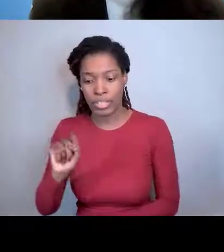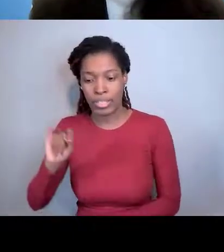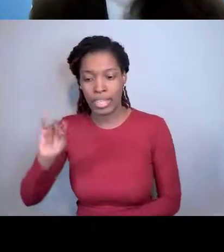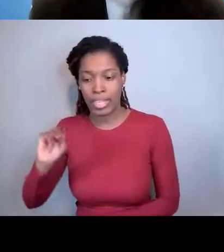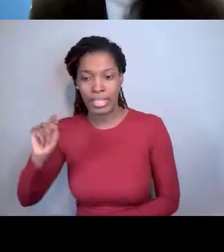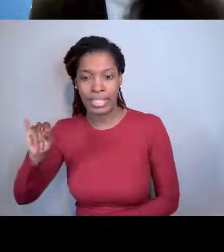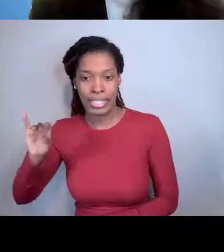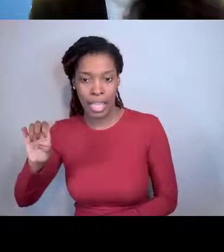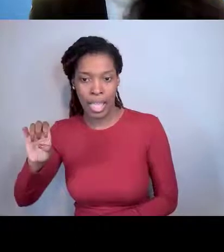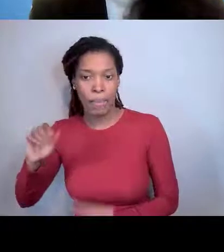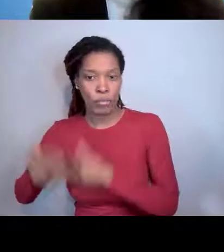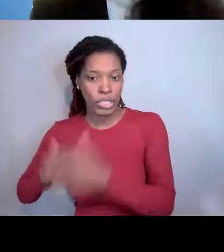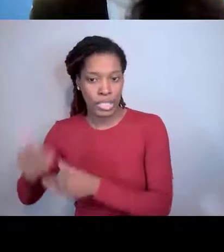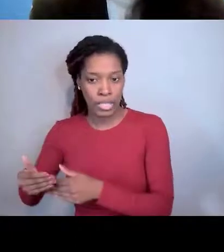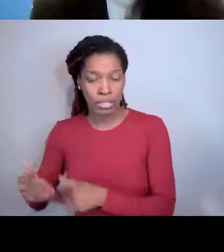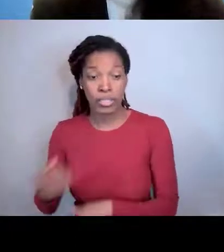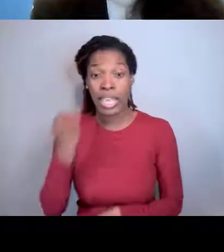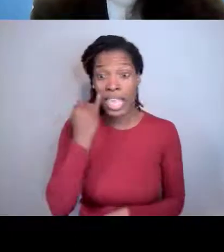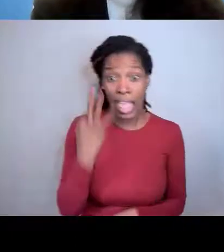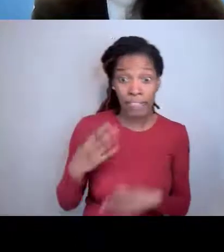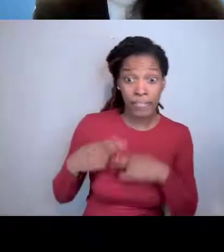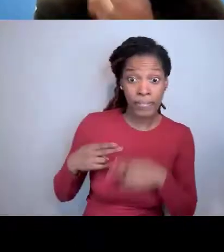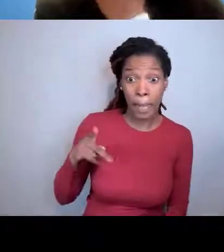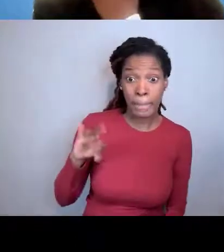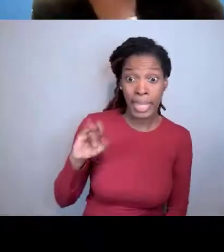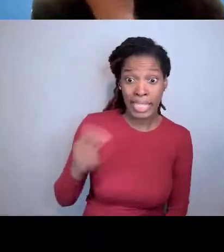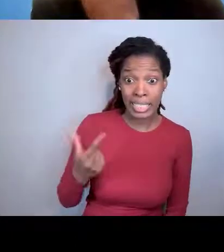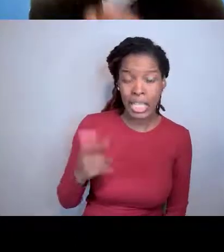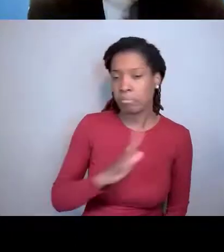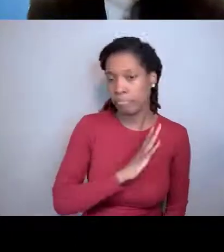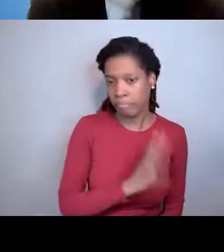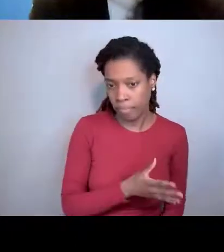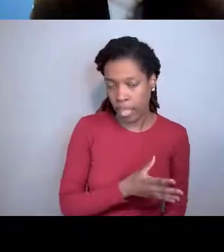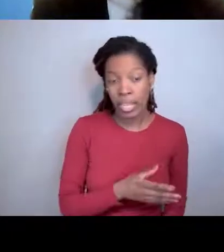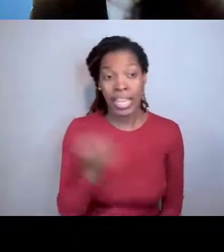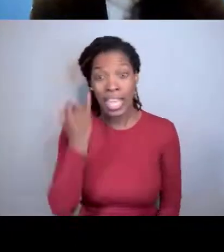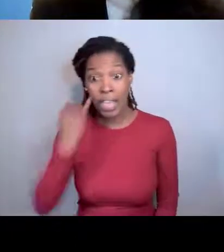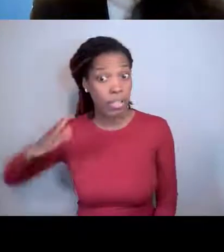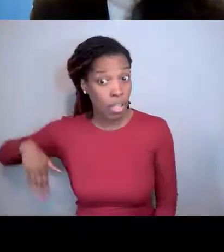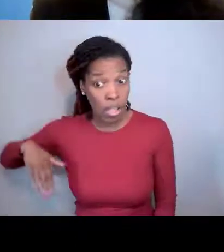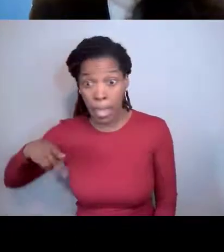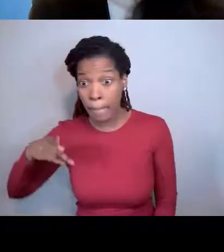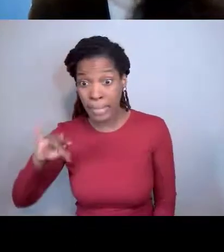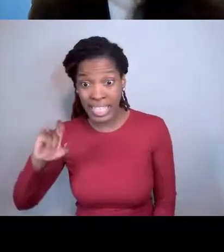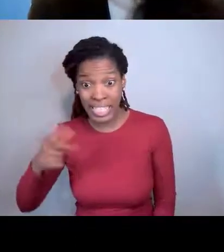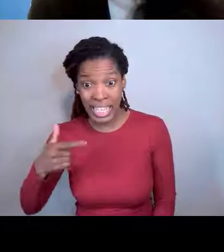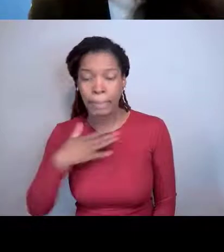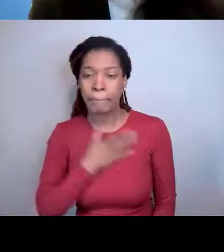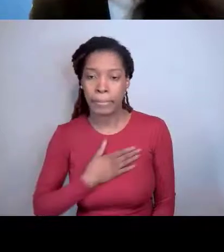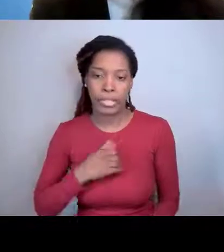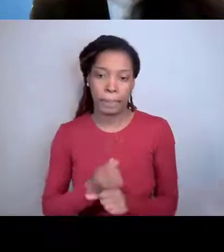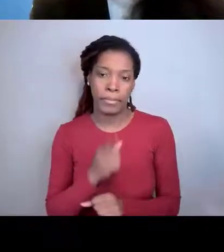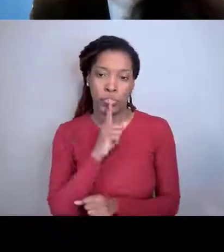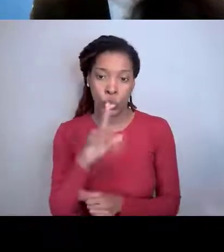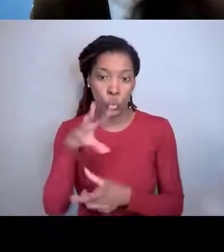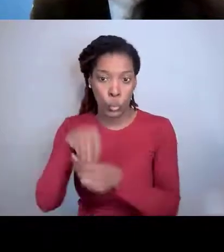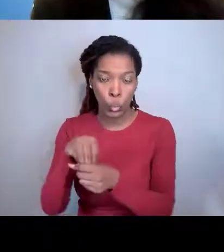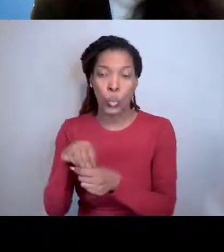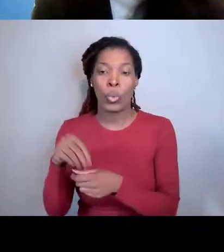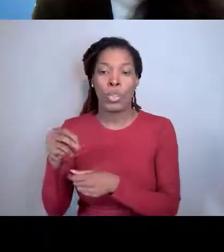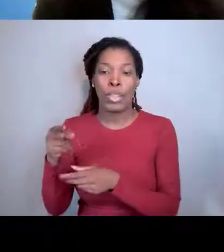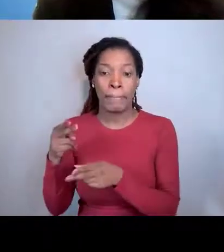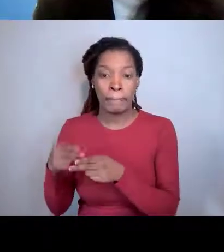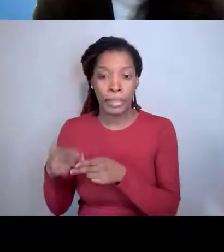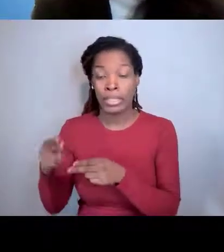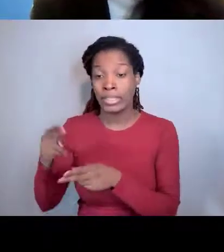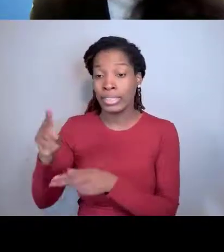However, if it's not pending, please ensure and put in that IACUC, include that IACUC approval date, which must be